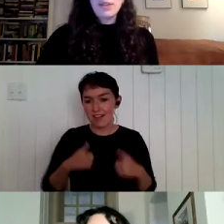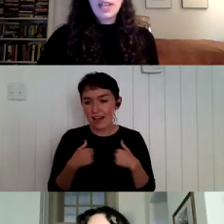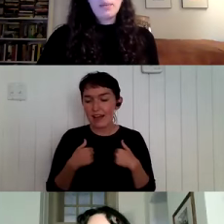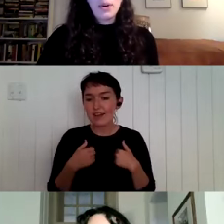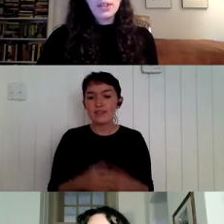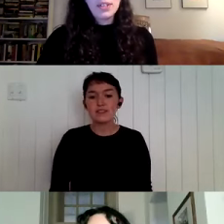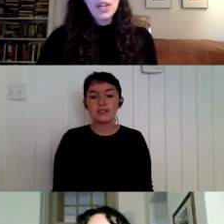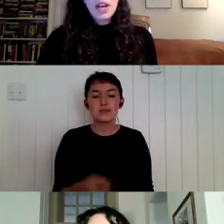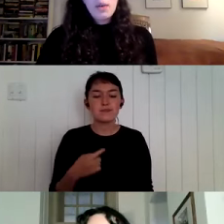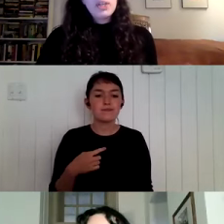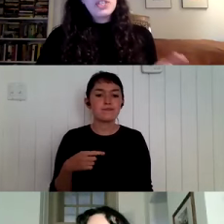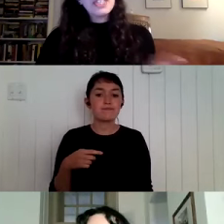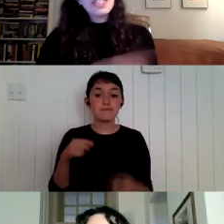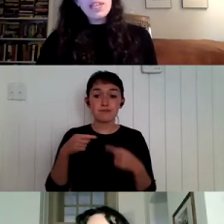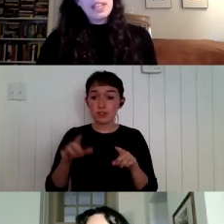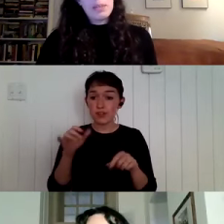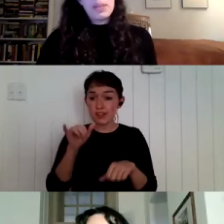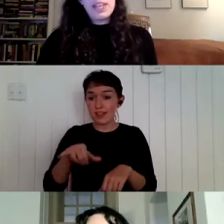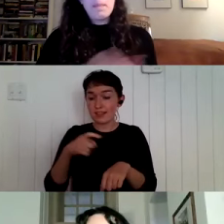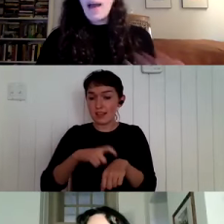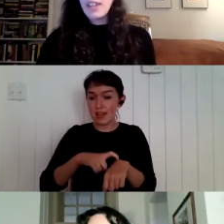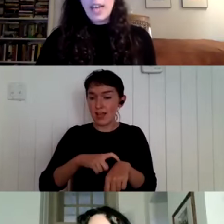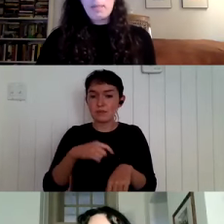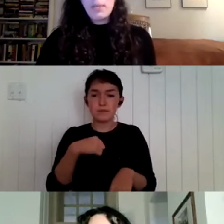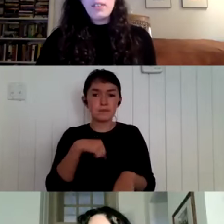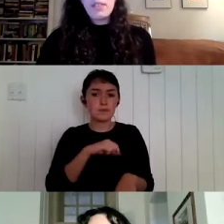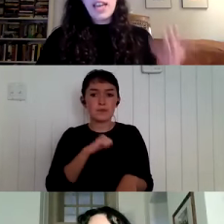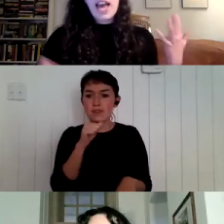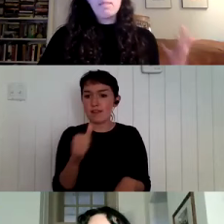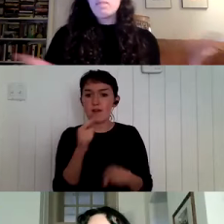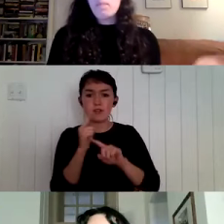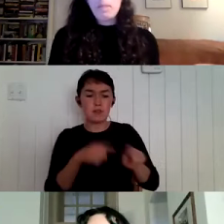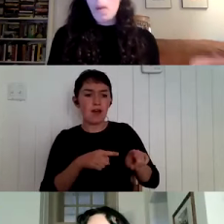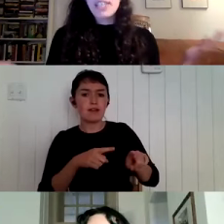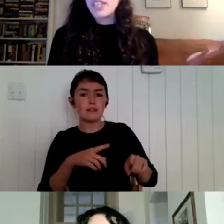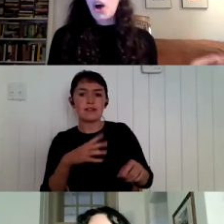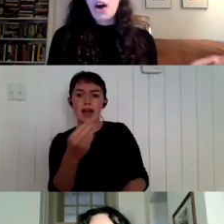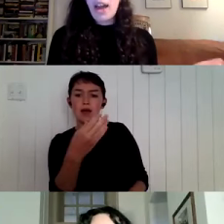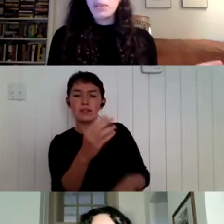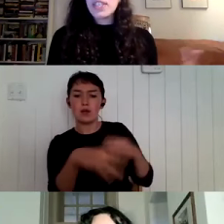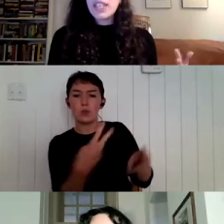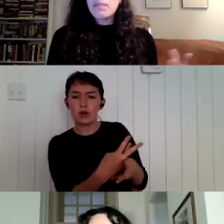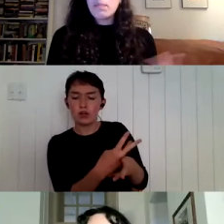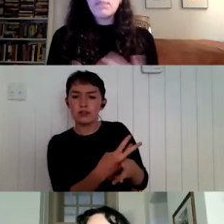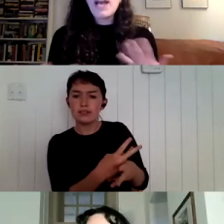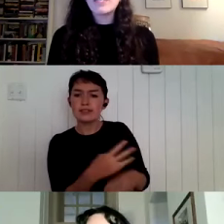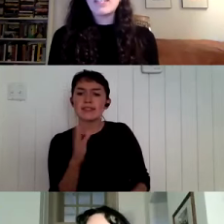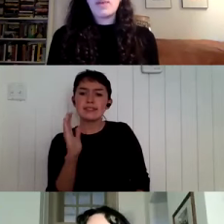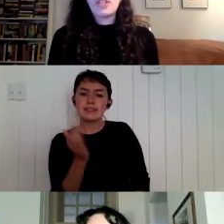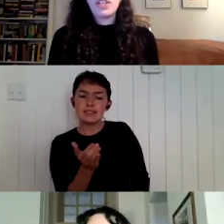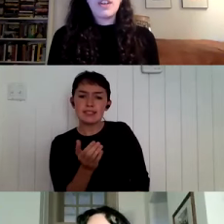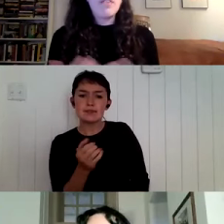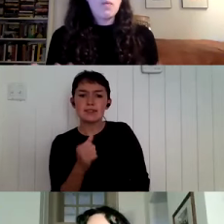to the outside world, which seems like it should be maladaptive, yet basically all animals sleep, which begs